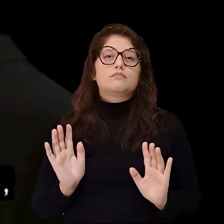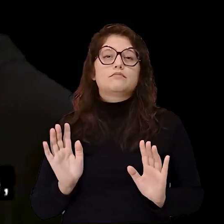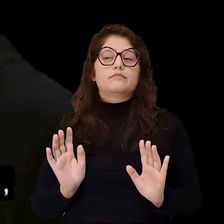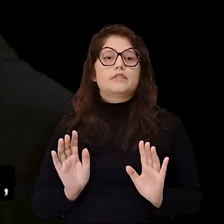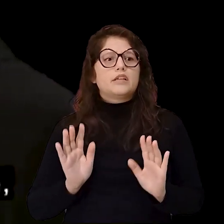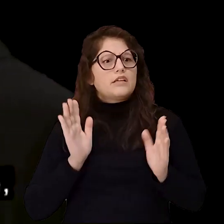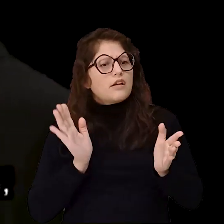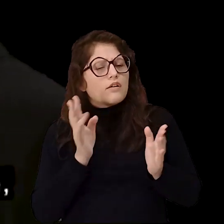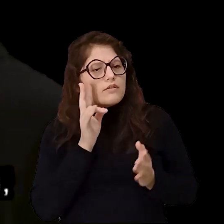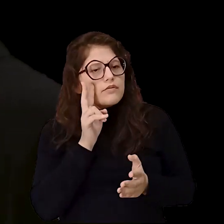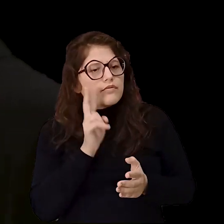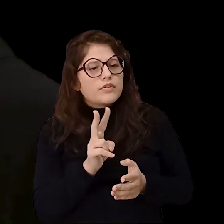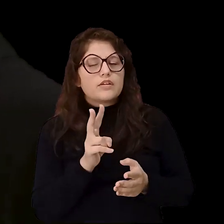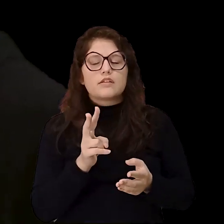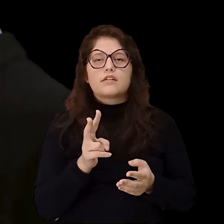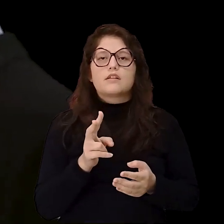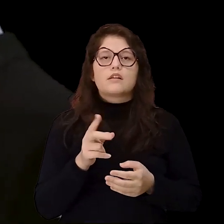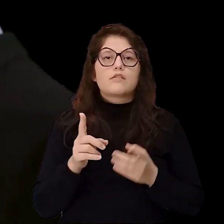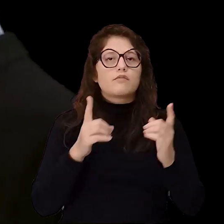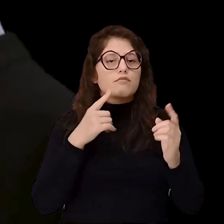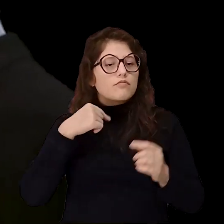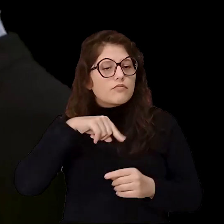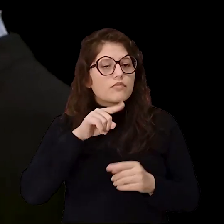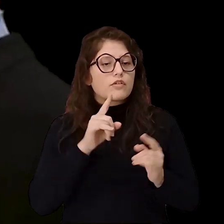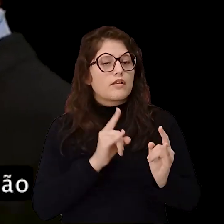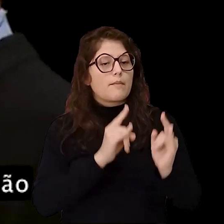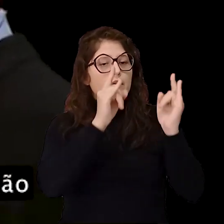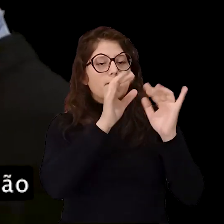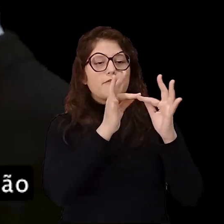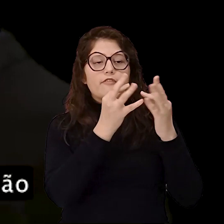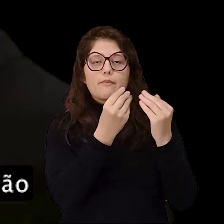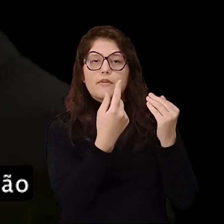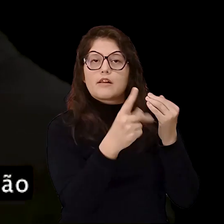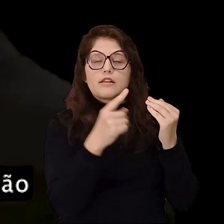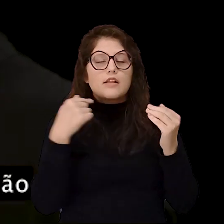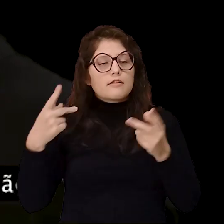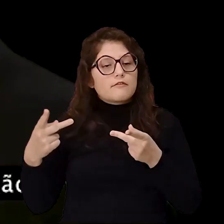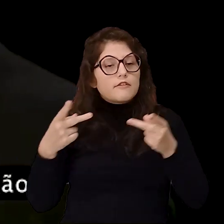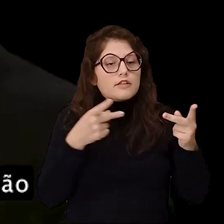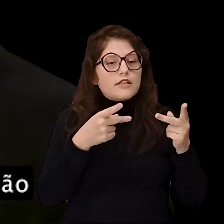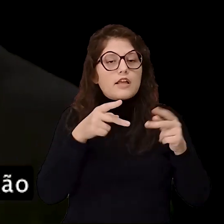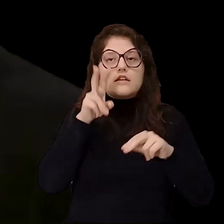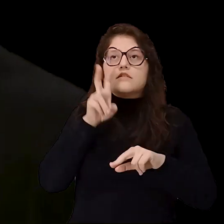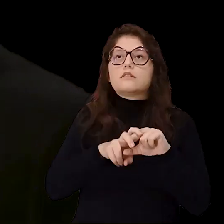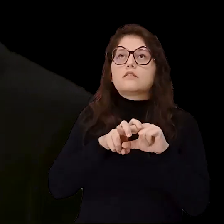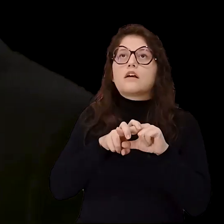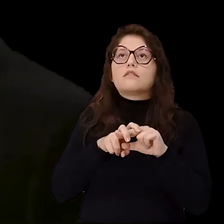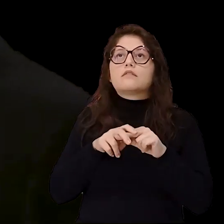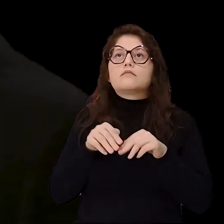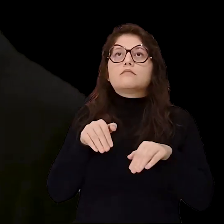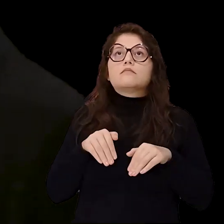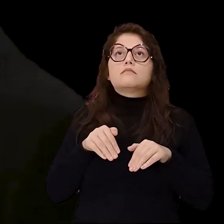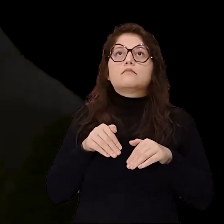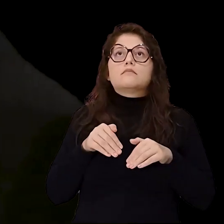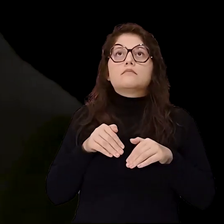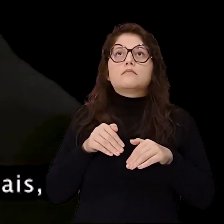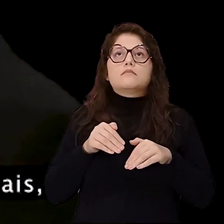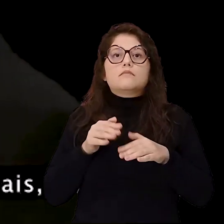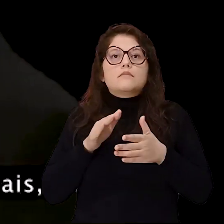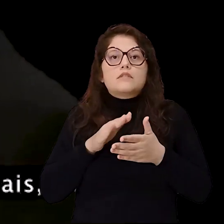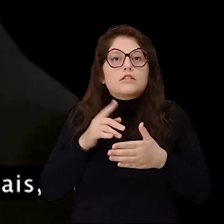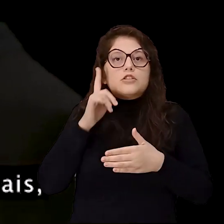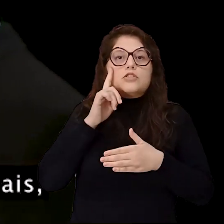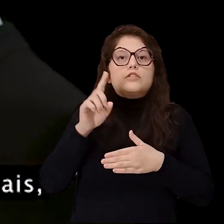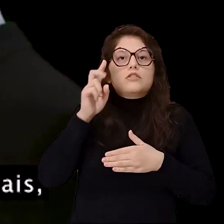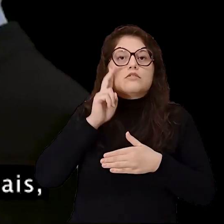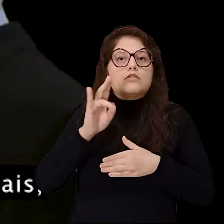see how she would do without it. And she had another psychosis, and then plunged into the worst depression that I had ever seen, in